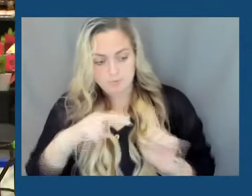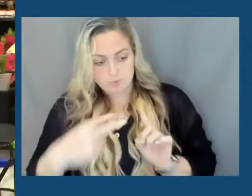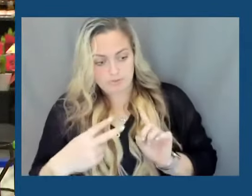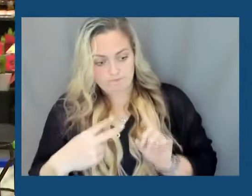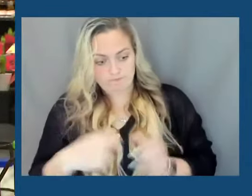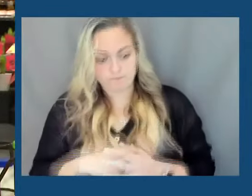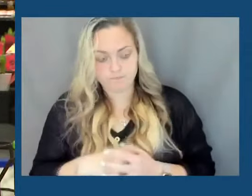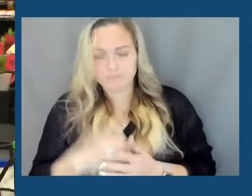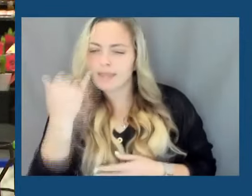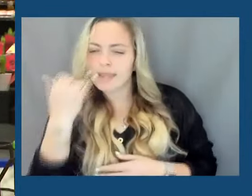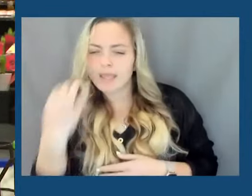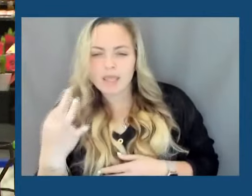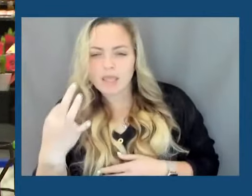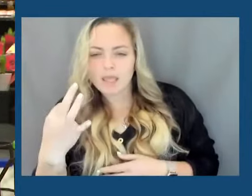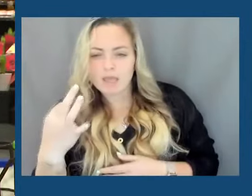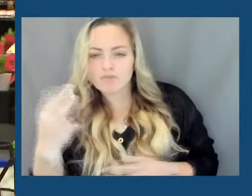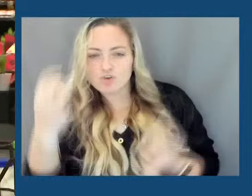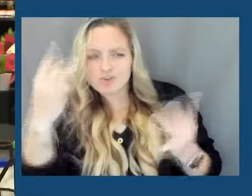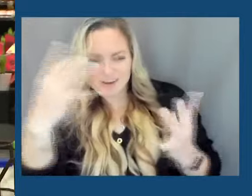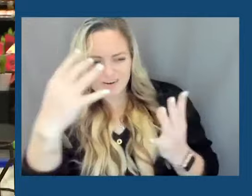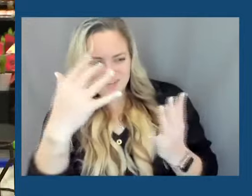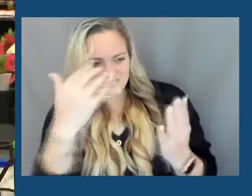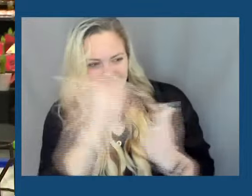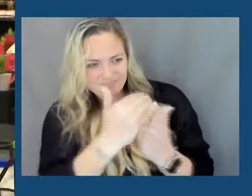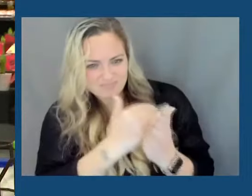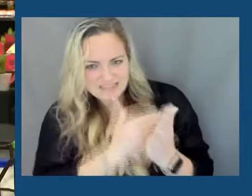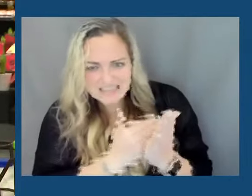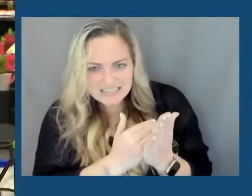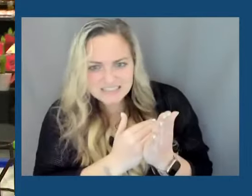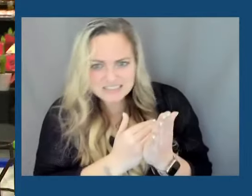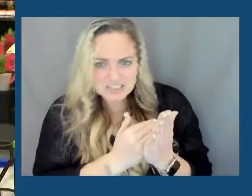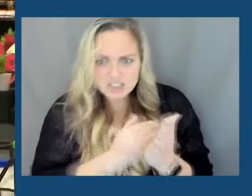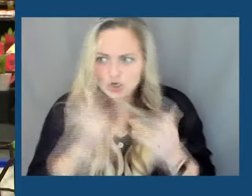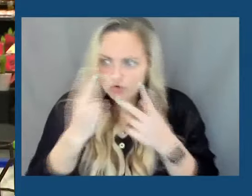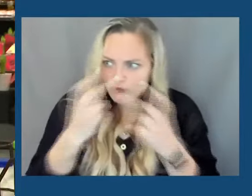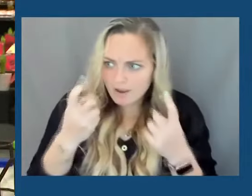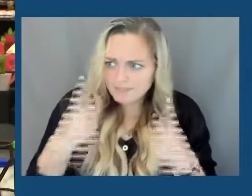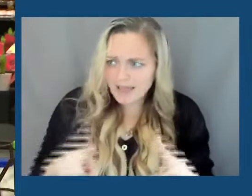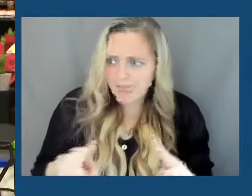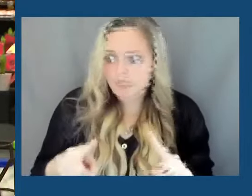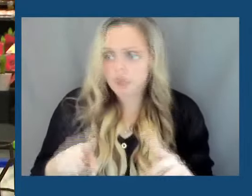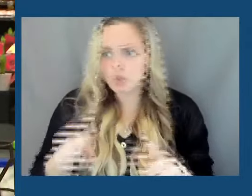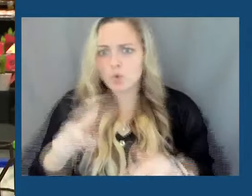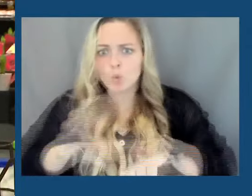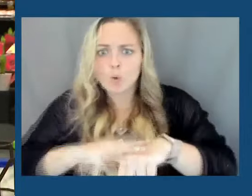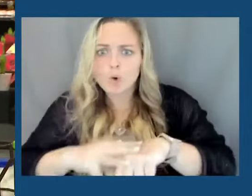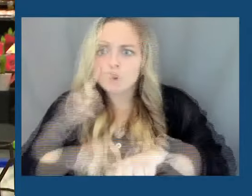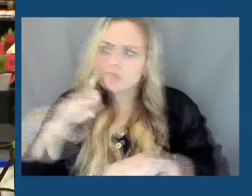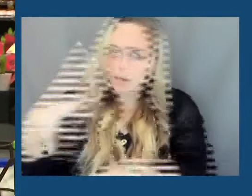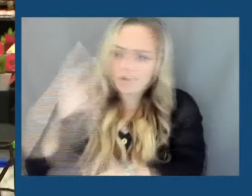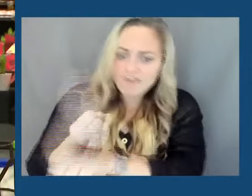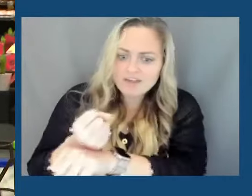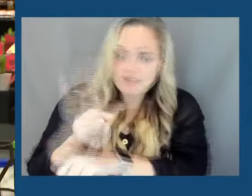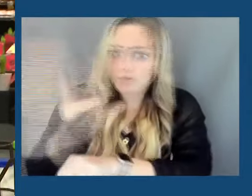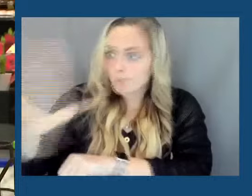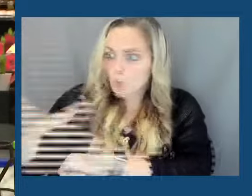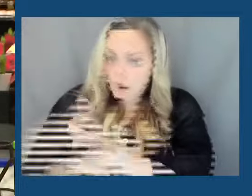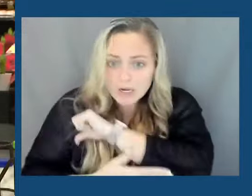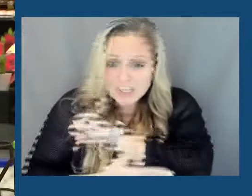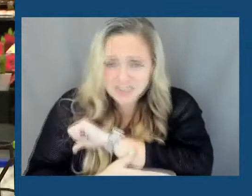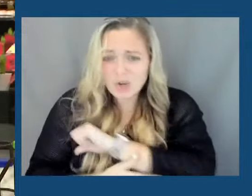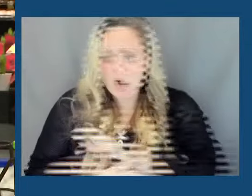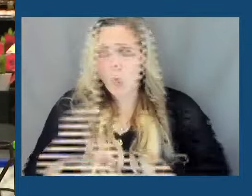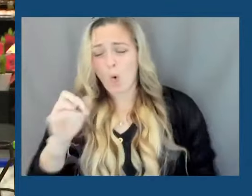If you are on a terrorist watch list, you have committed crimes, there's a warrant out for your arrest from your other country, or you have the audacity to come